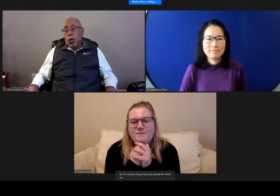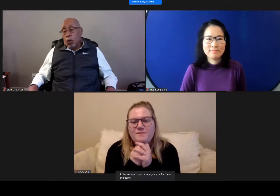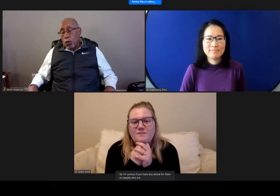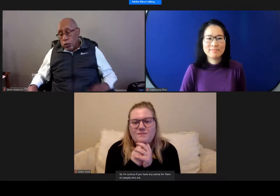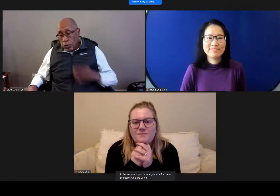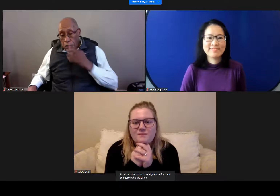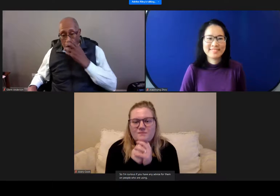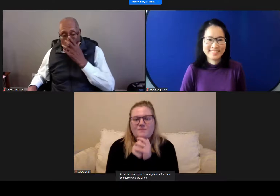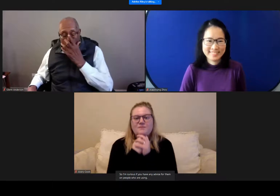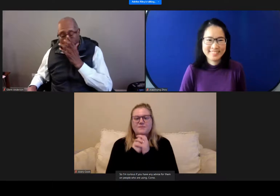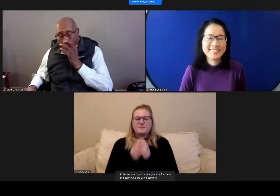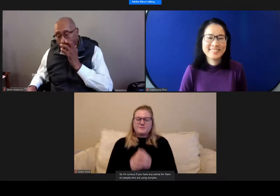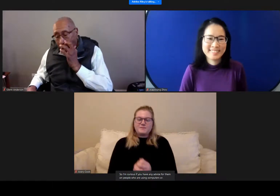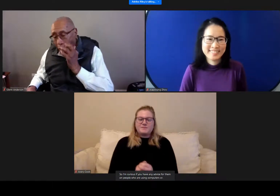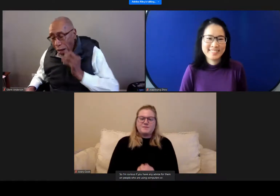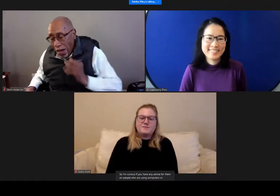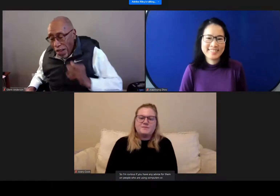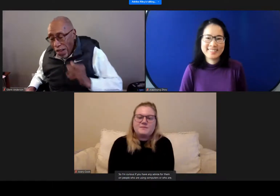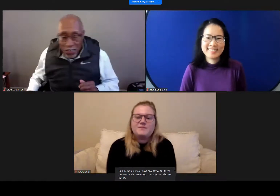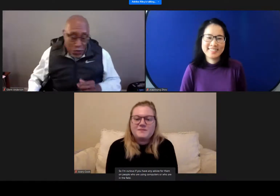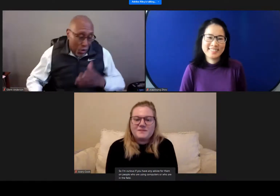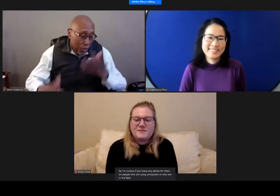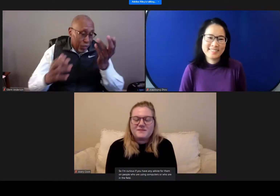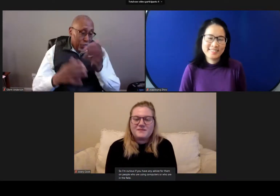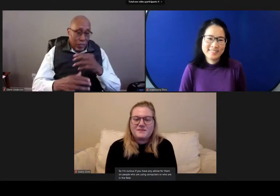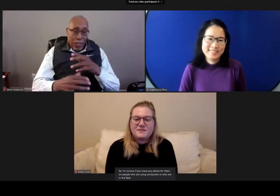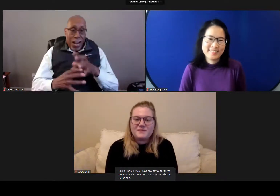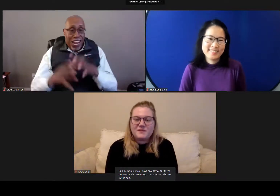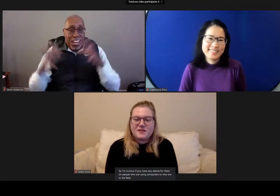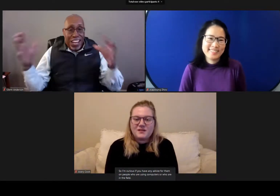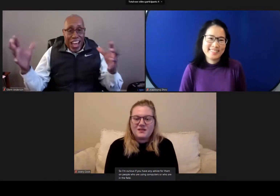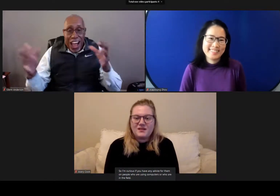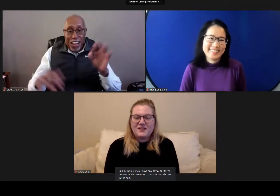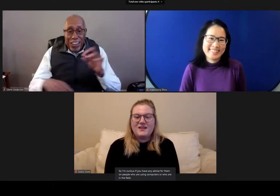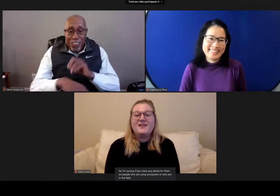who are using counselors or who are in the field.